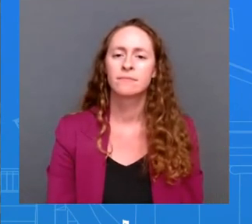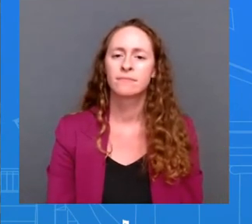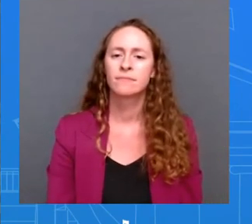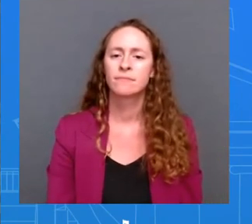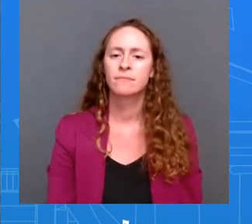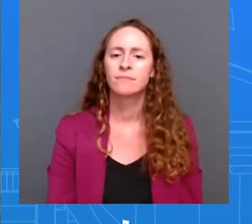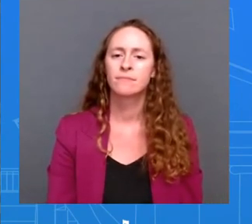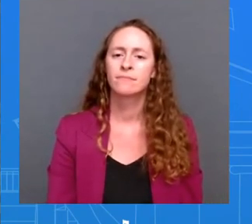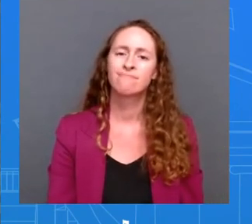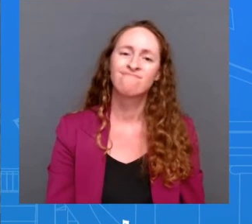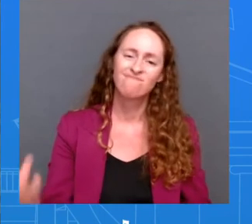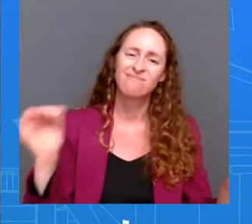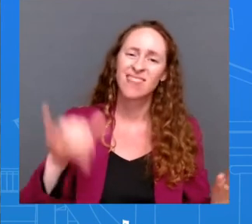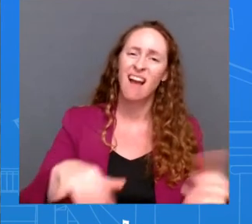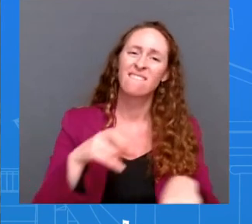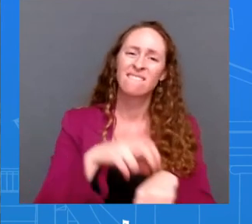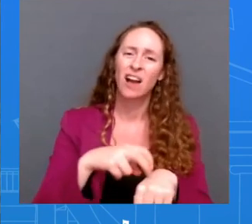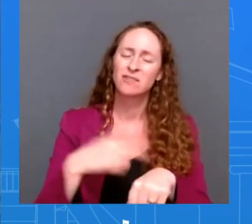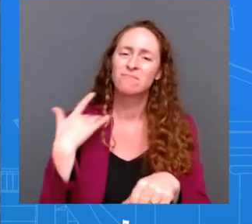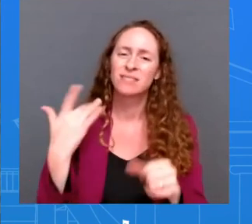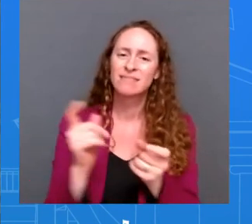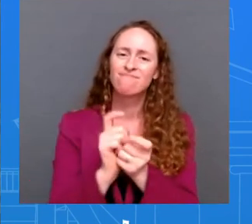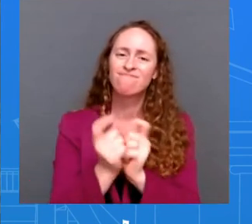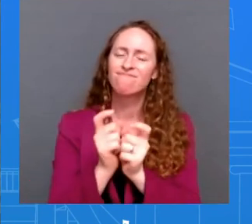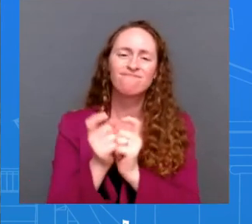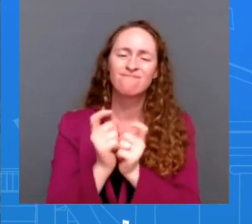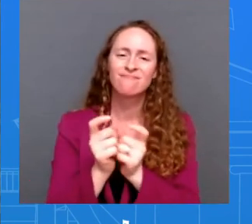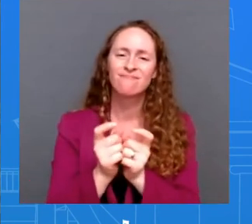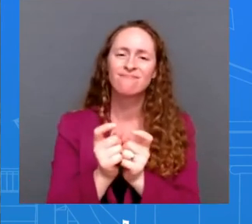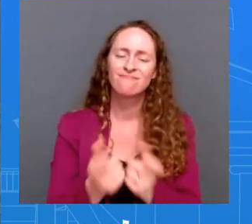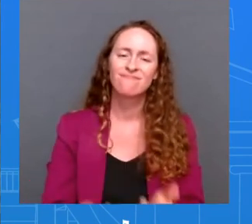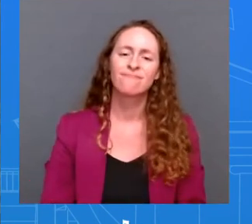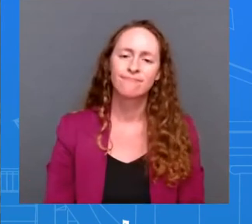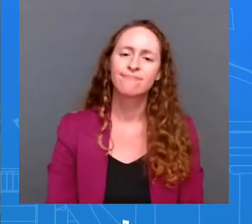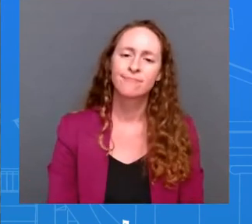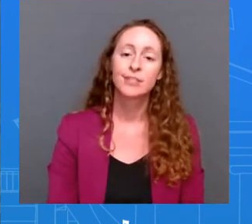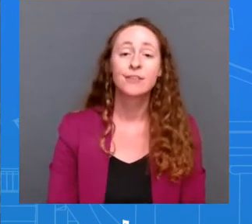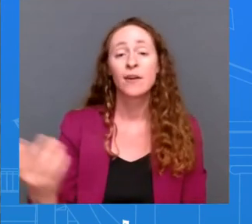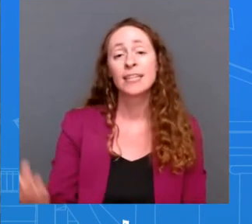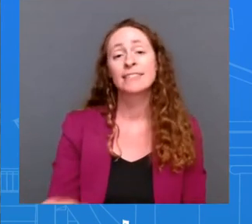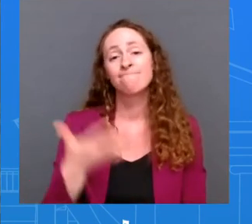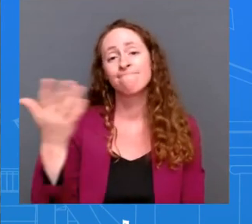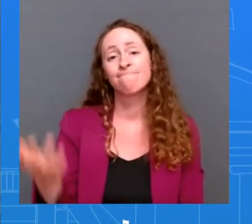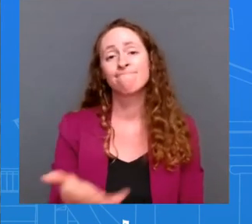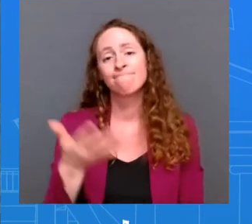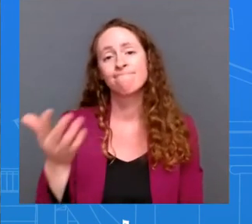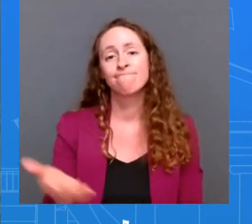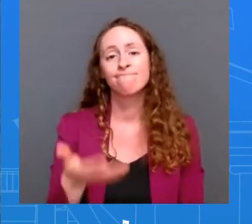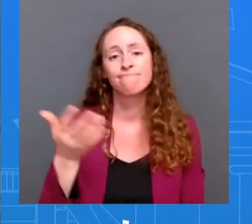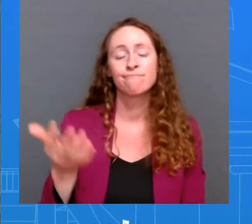doing right now to make sure that we are responding to the needs of jurisdictions and states.